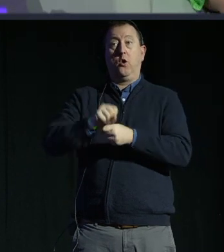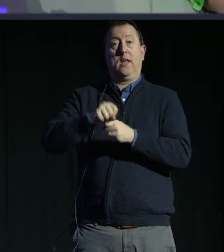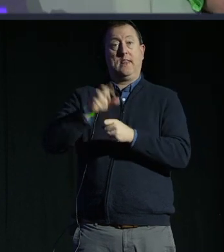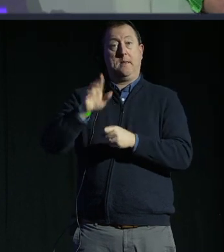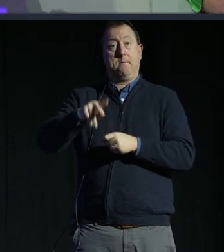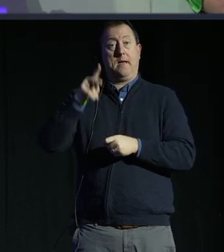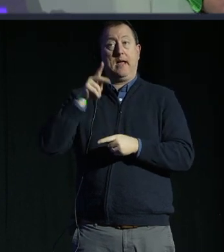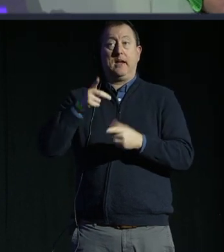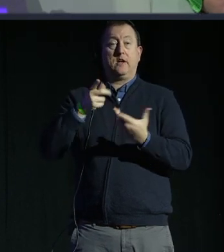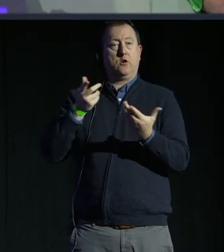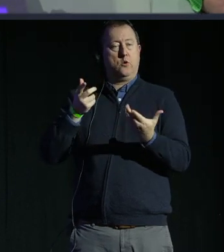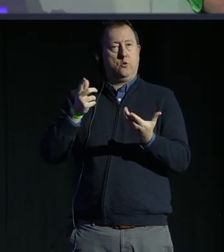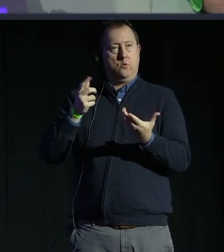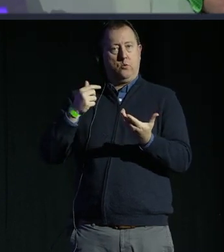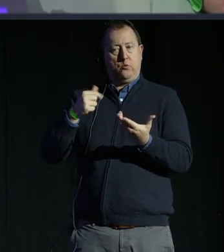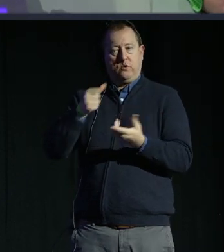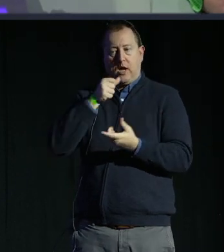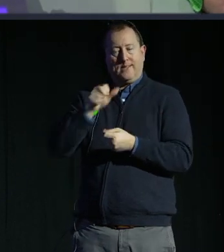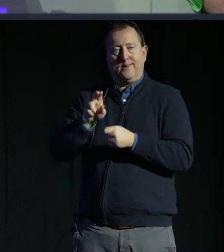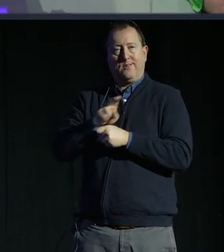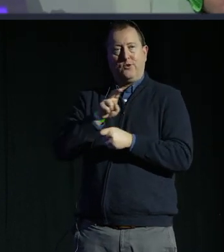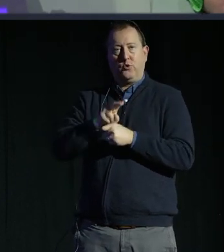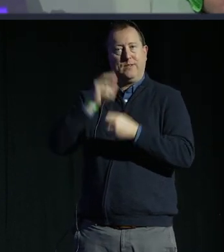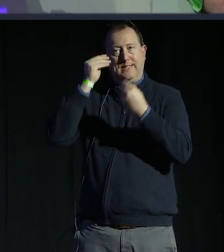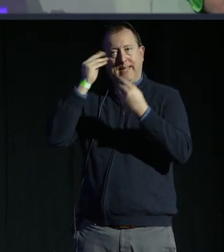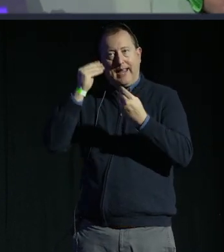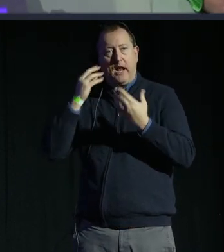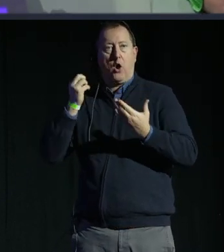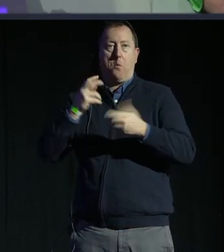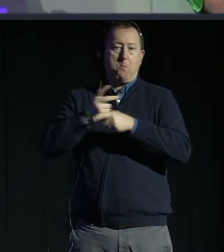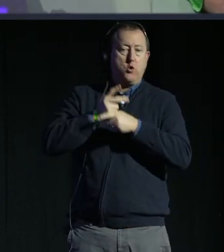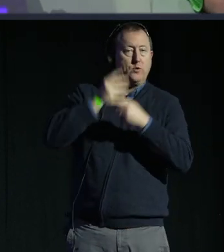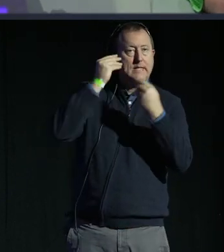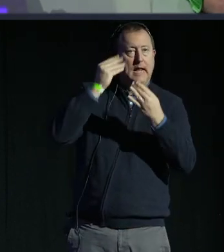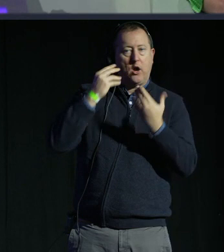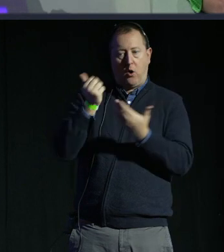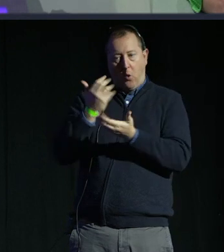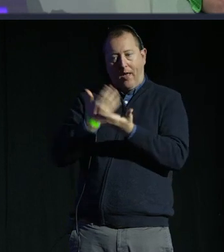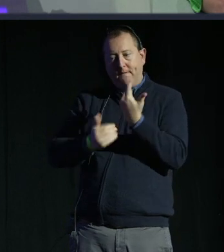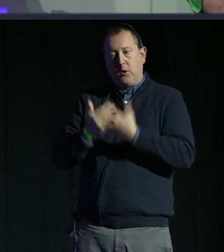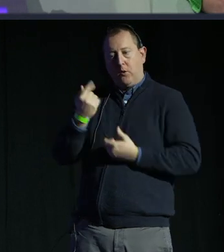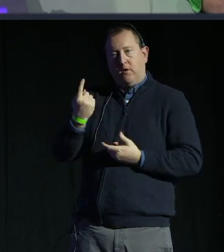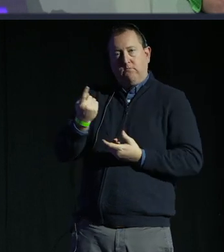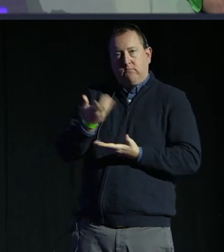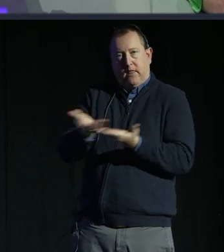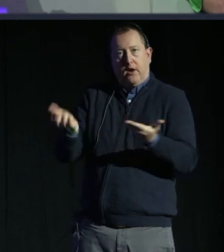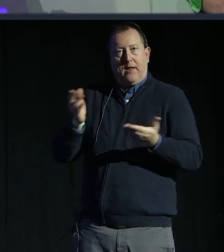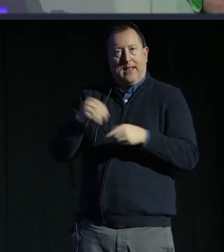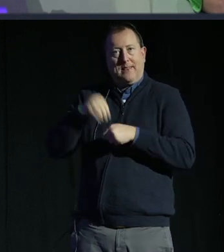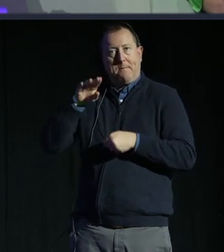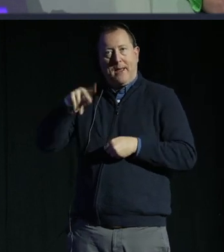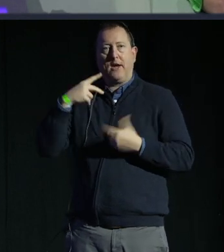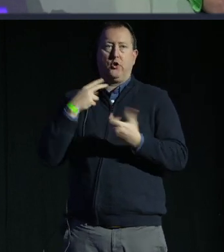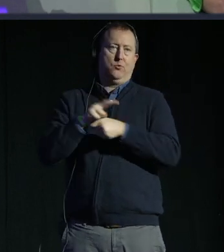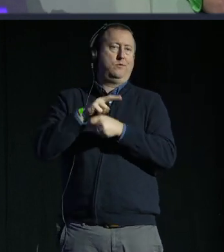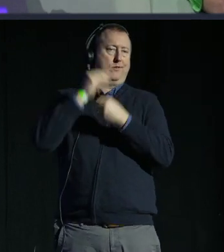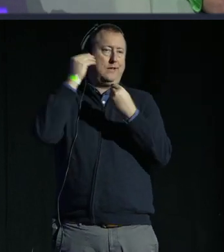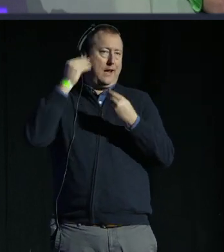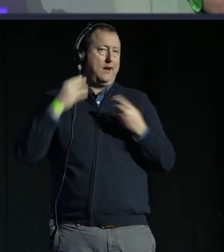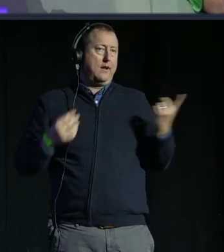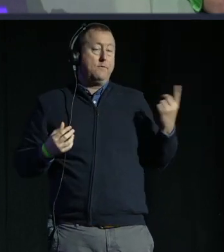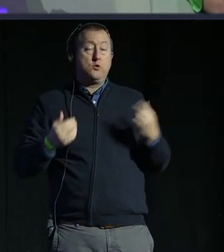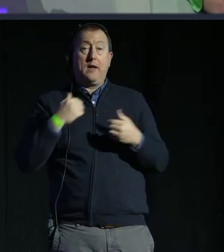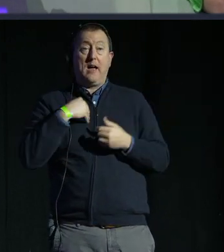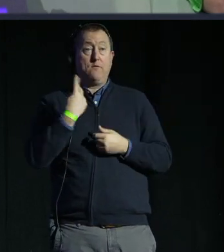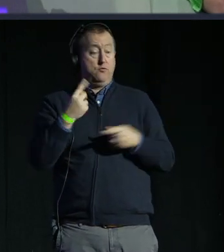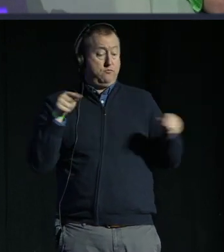not, that they don't use data or consume data or produce data in some way, shape, or form. So you have two ends of this supply chain, the